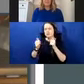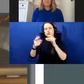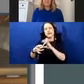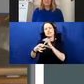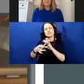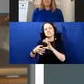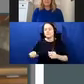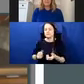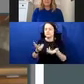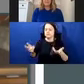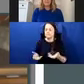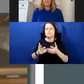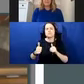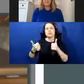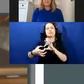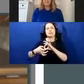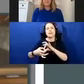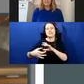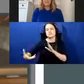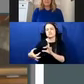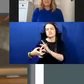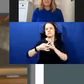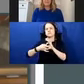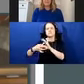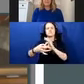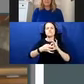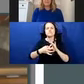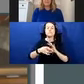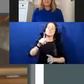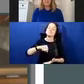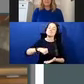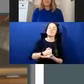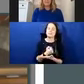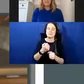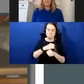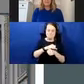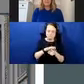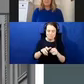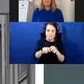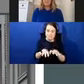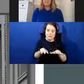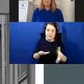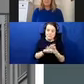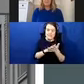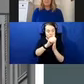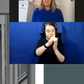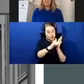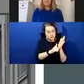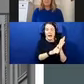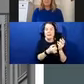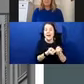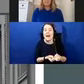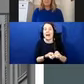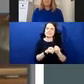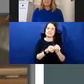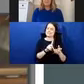impact of the pandemic meant that we are not able to run our programmes as planned. However, with the support of each of